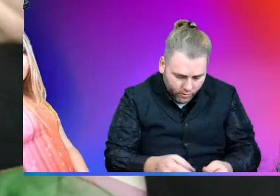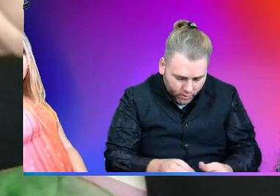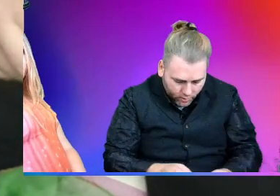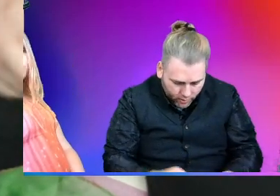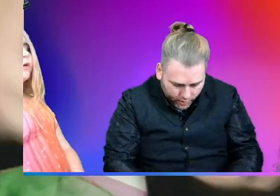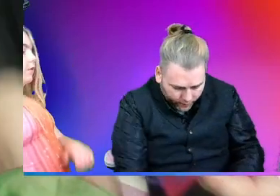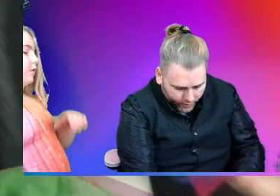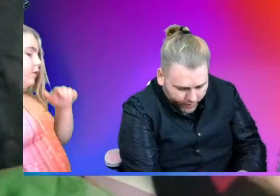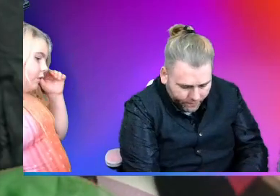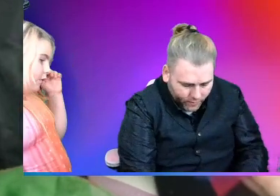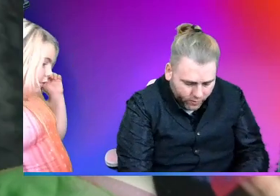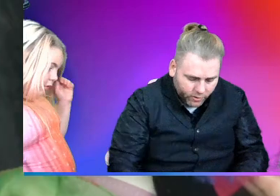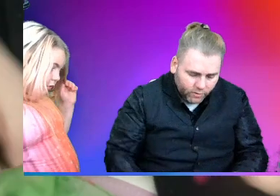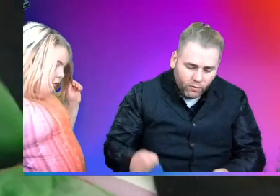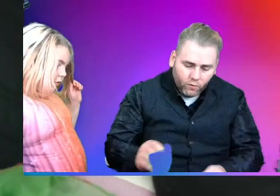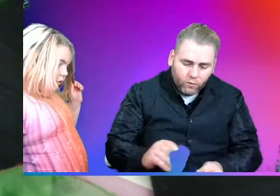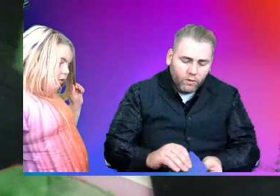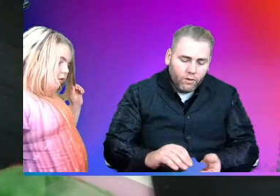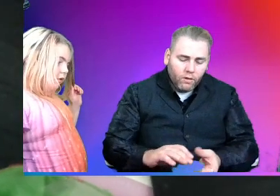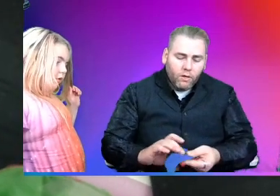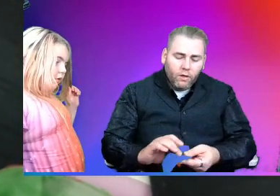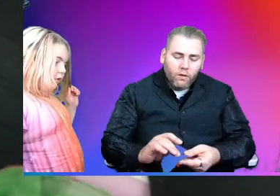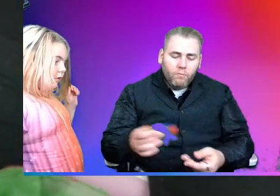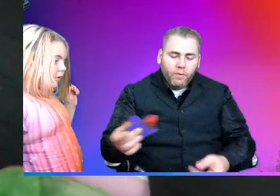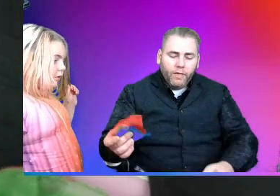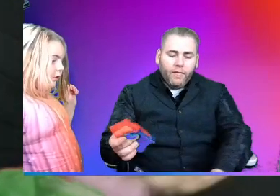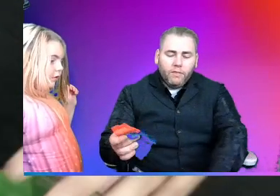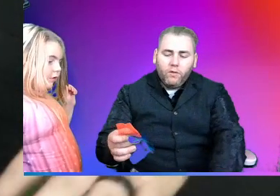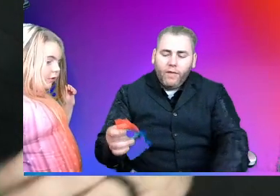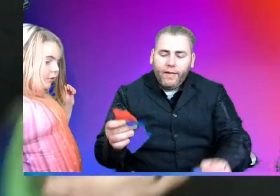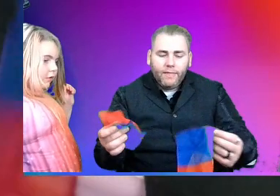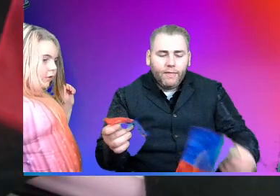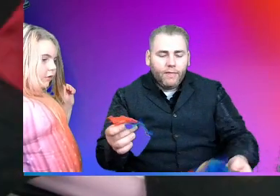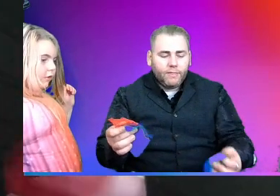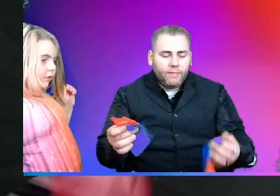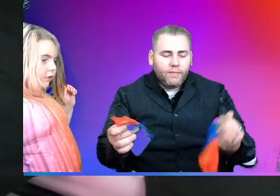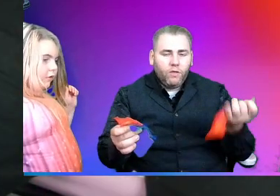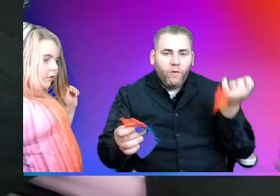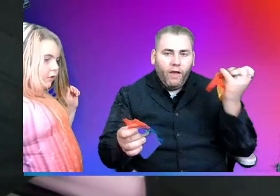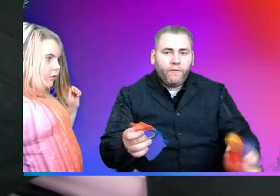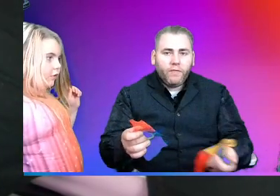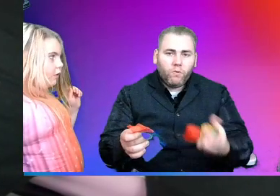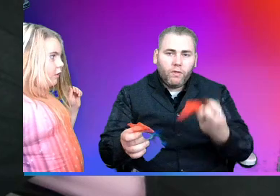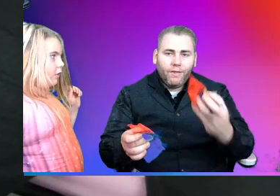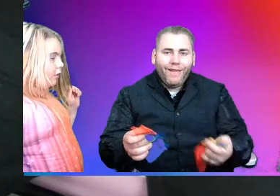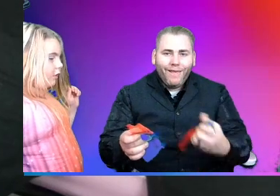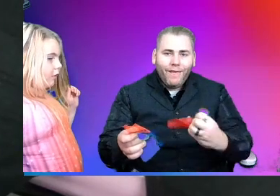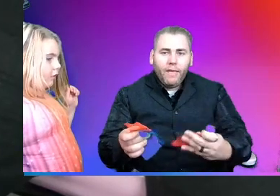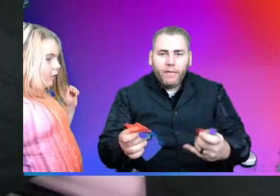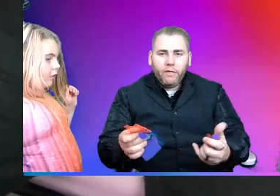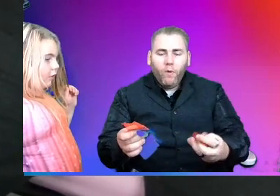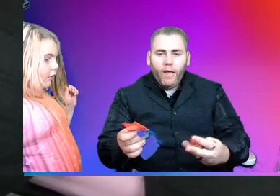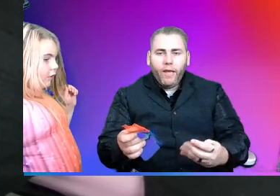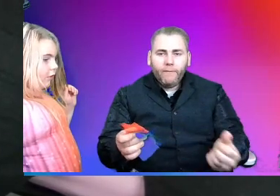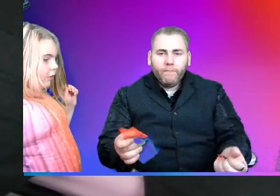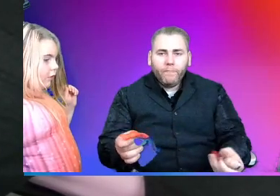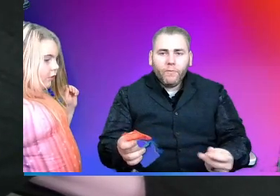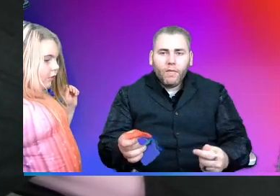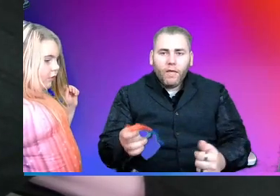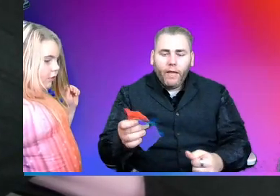apart. Not really. They're just old. But again, so the idea is that you have this one hidden